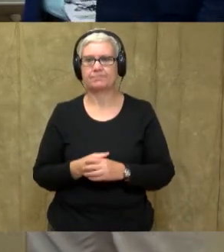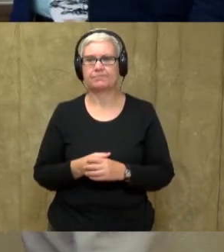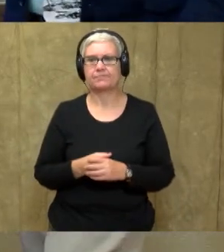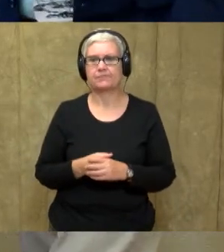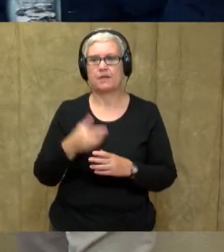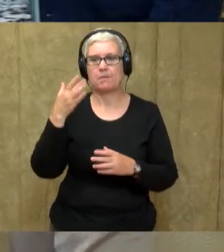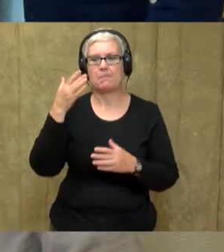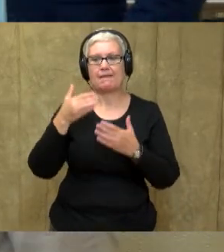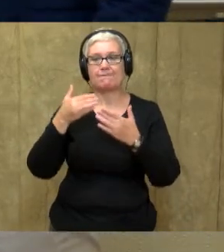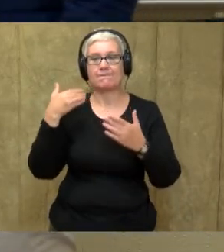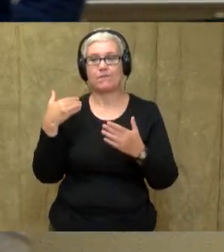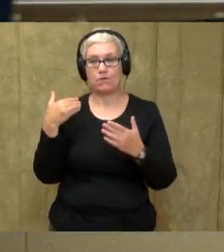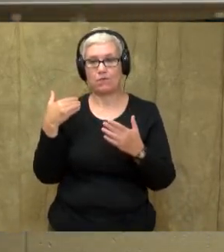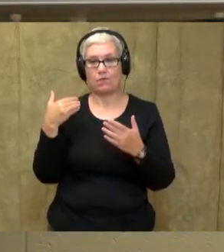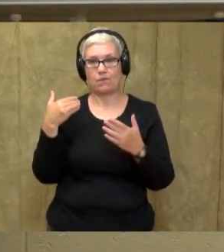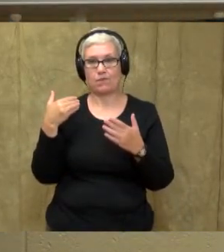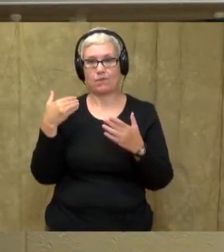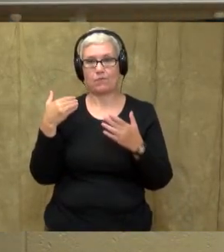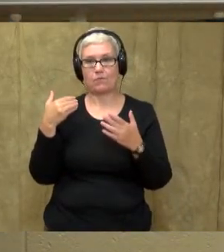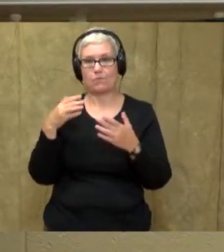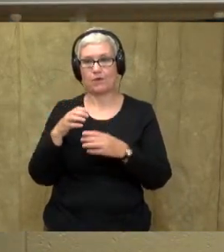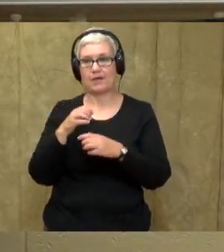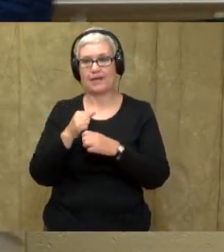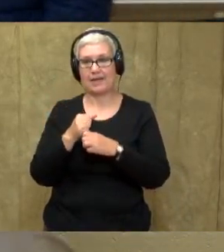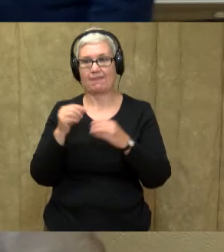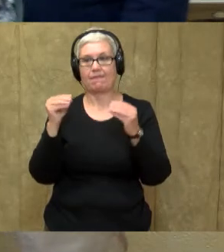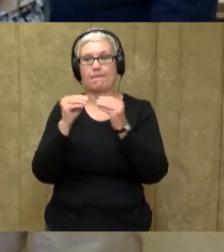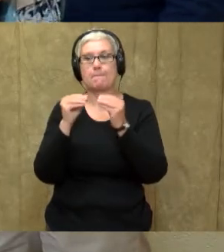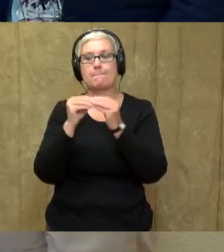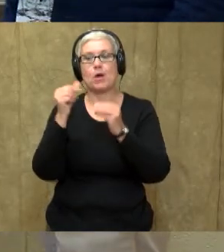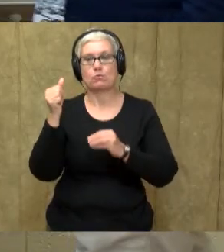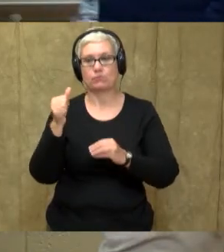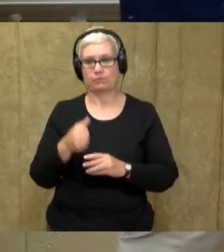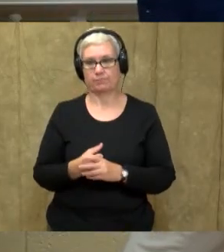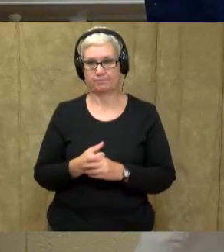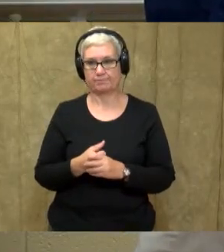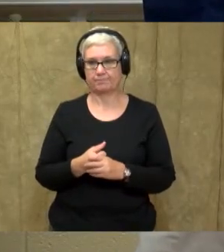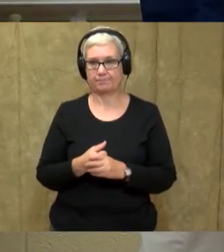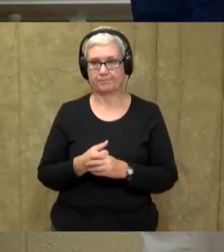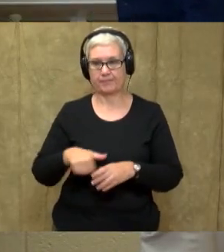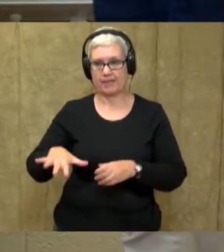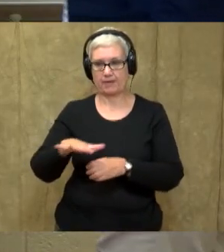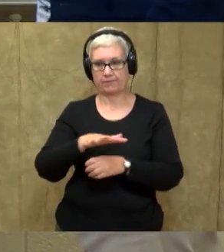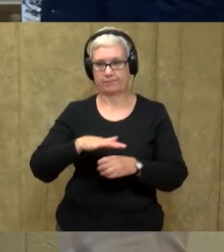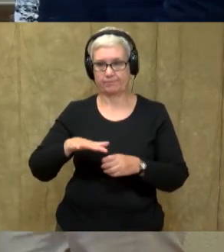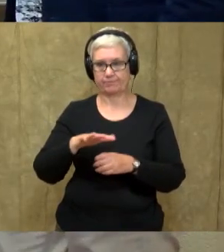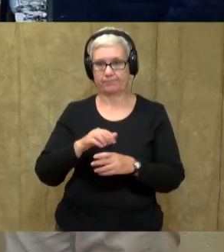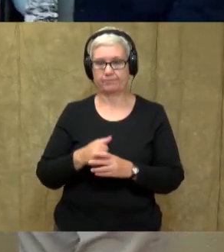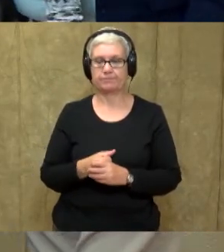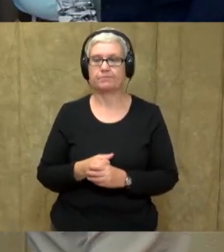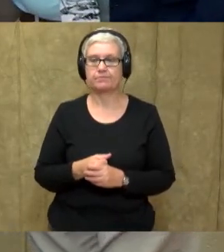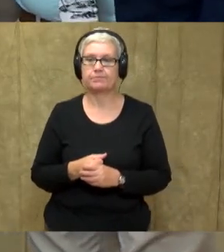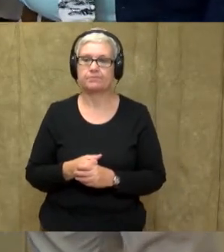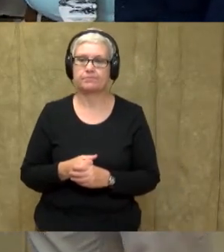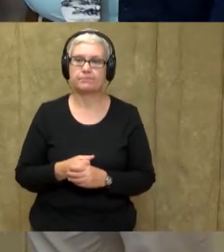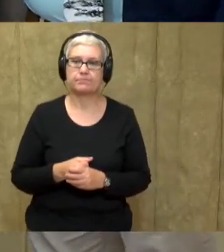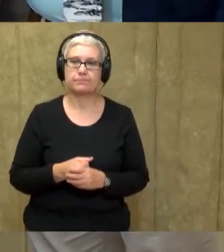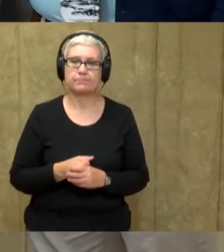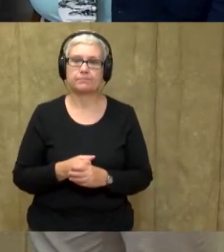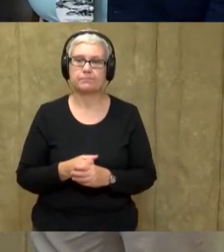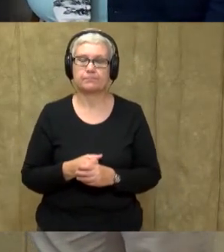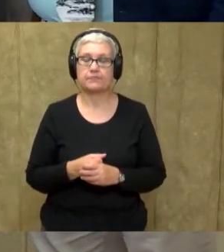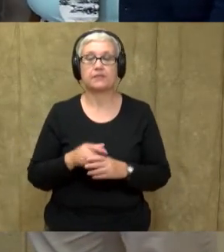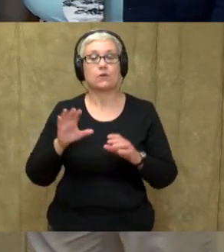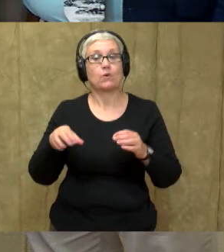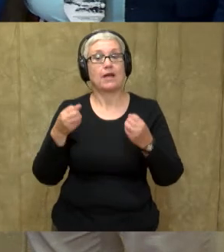before we get to the dimensions that give us the most area? Right, so I want to think about how many of